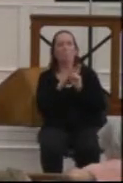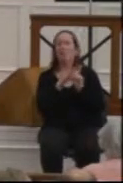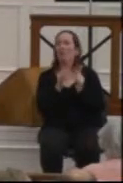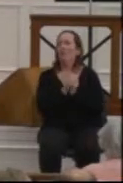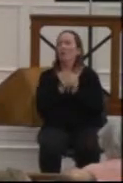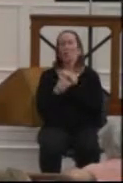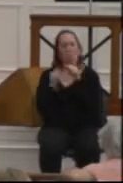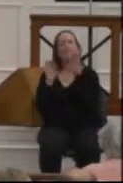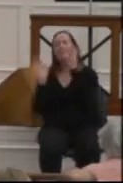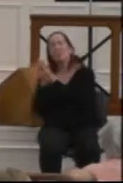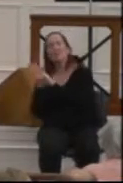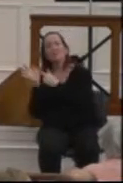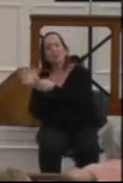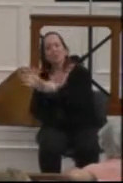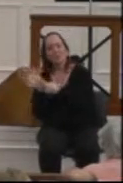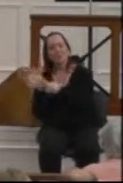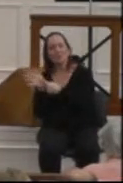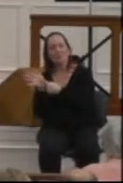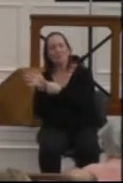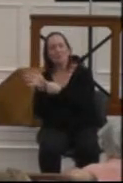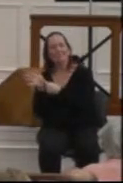when their picture's shown.